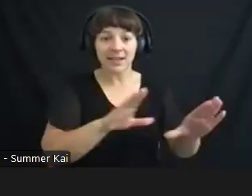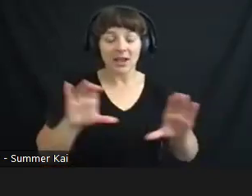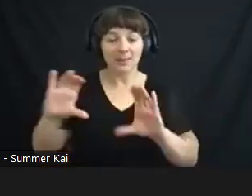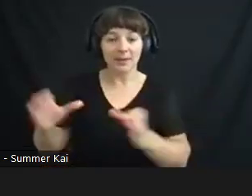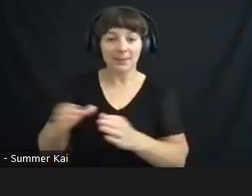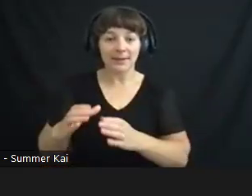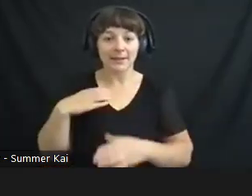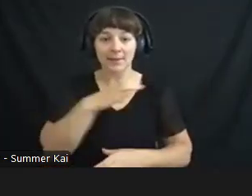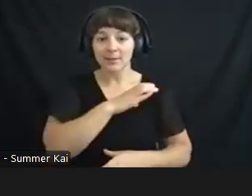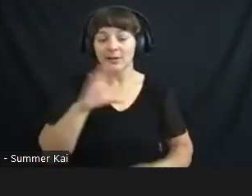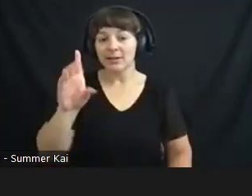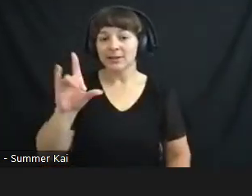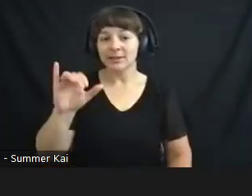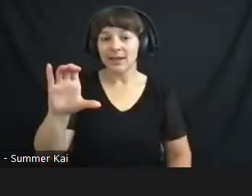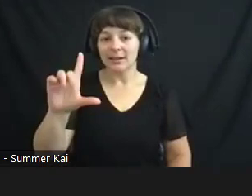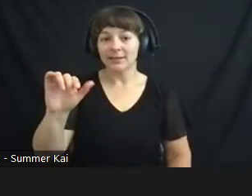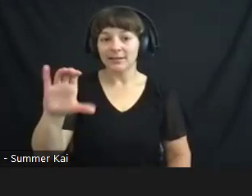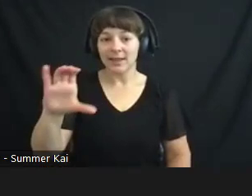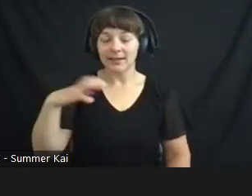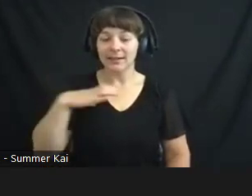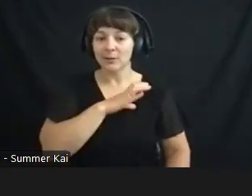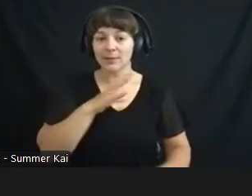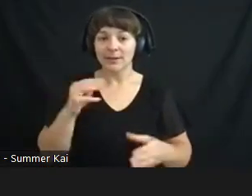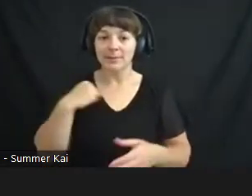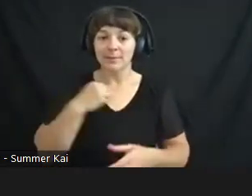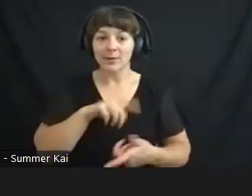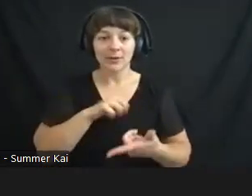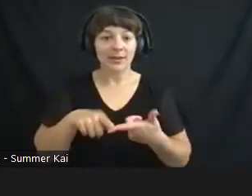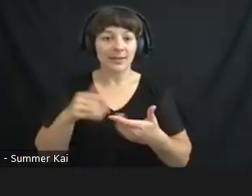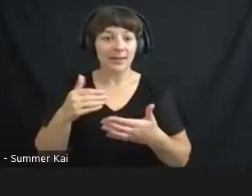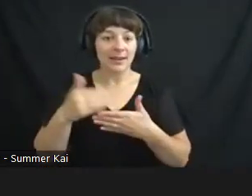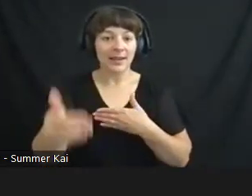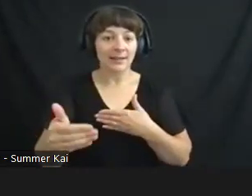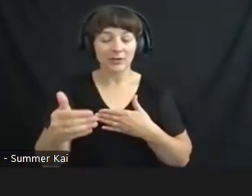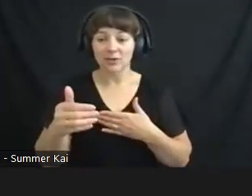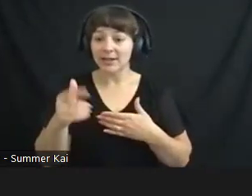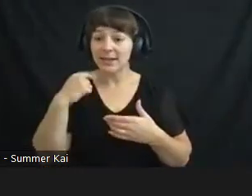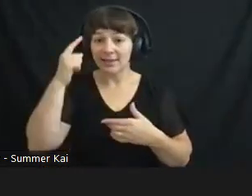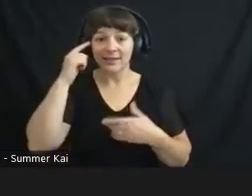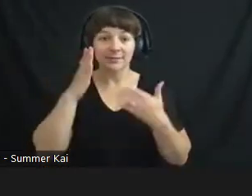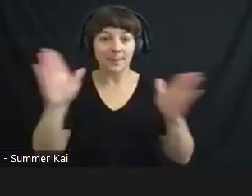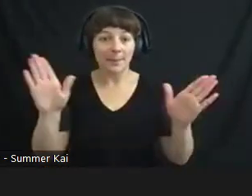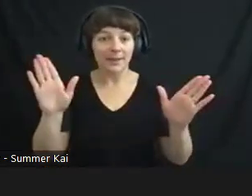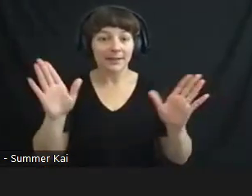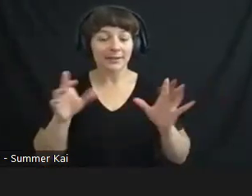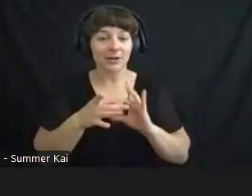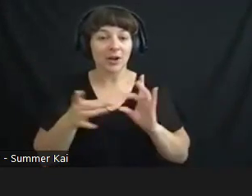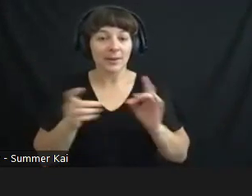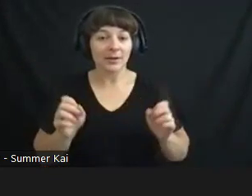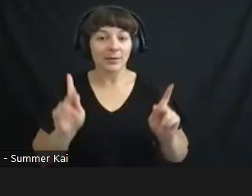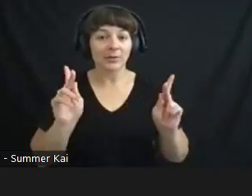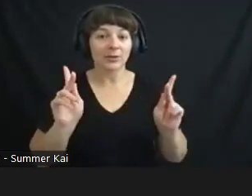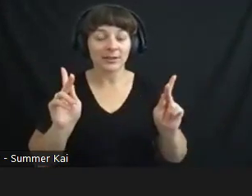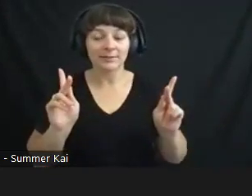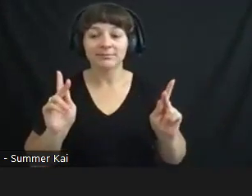from DACLAC committee members, and then we'll move after that to, I believe, public comment, and then public comment. The public can